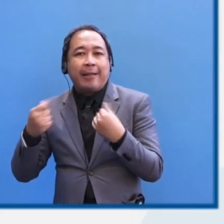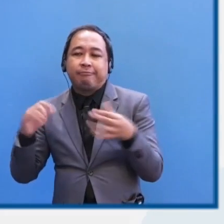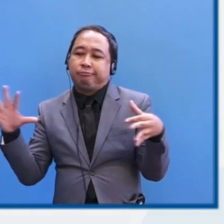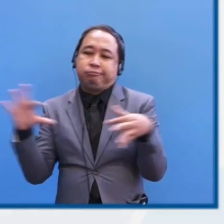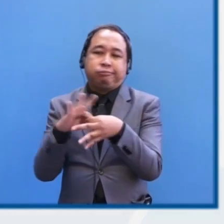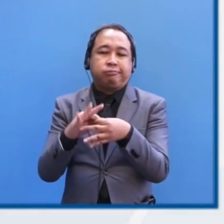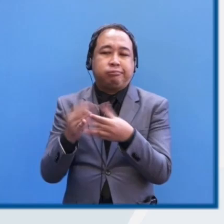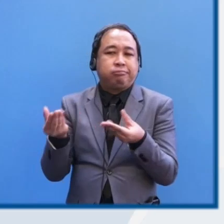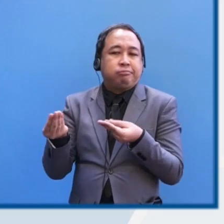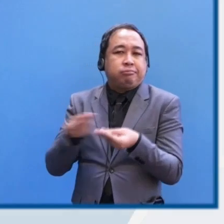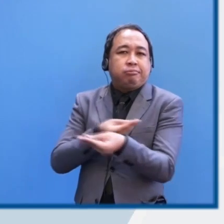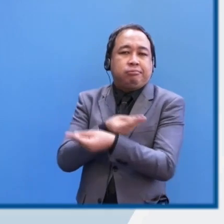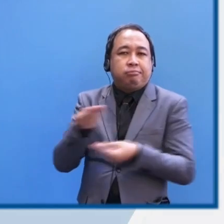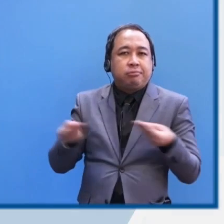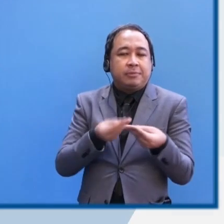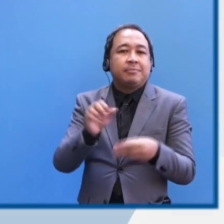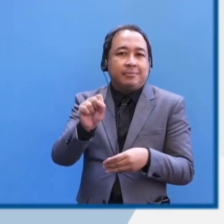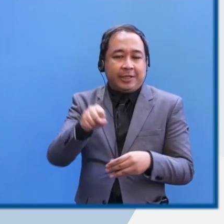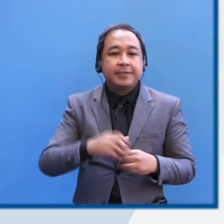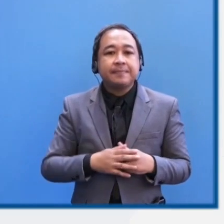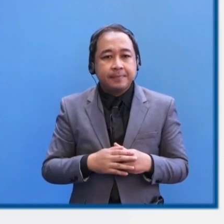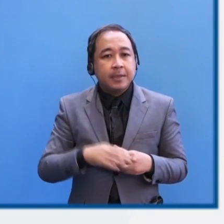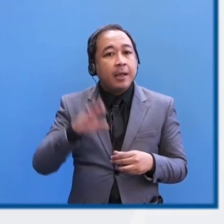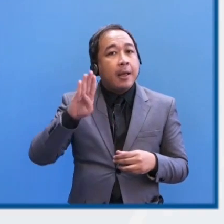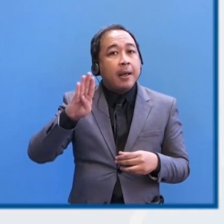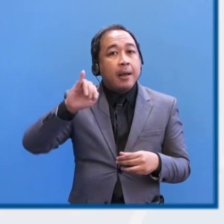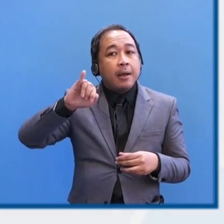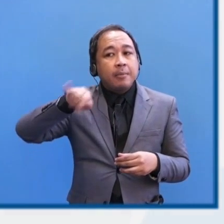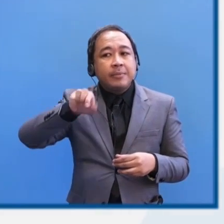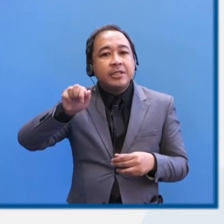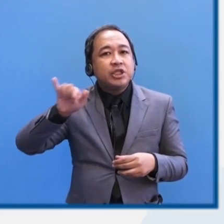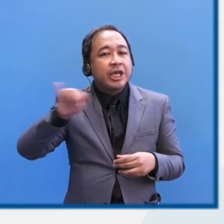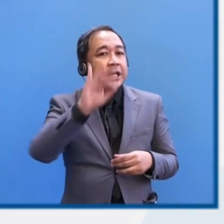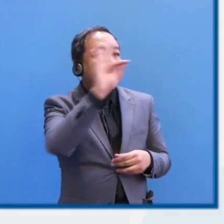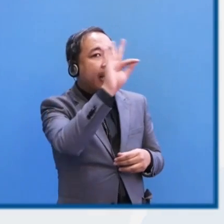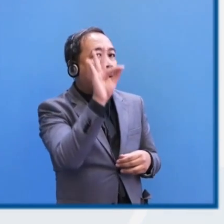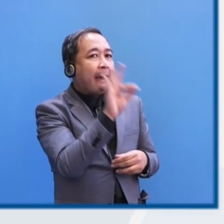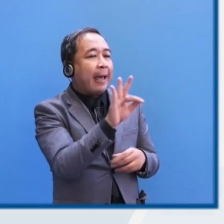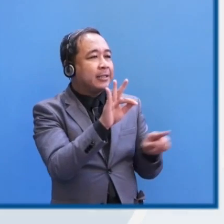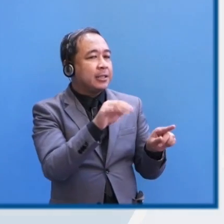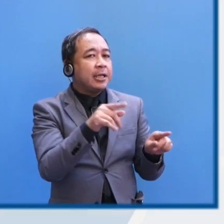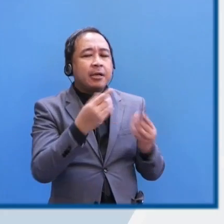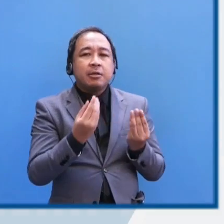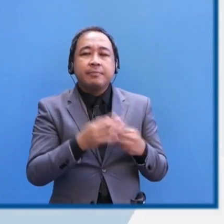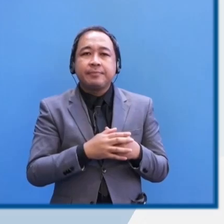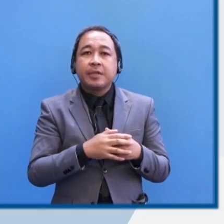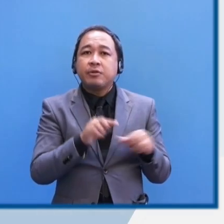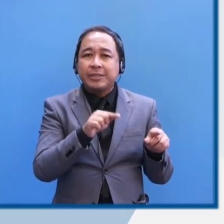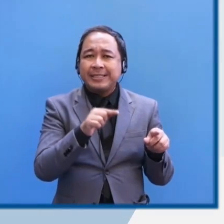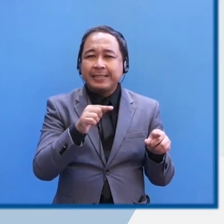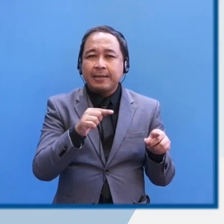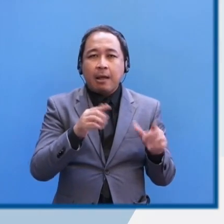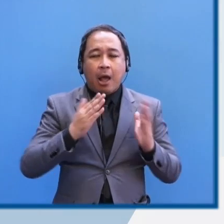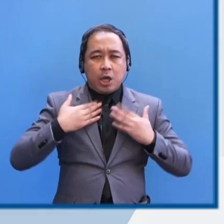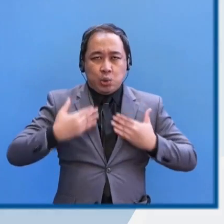for ministries to look at disaster risk reduction from a human rights-based